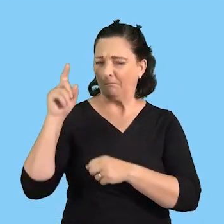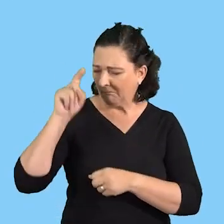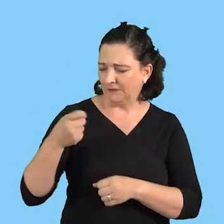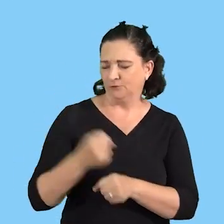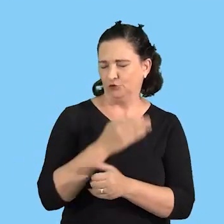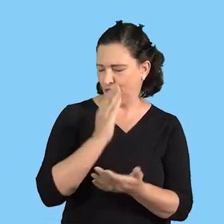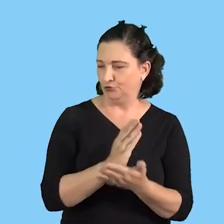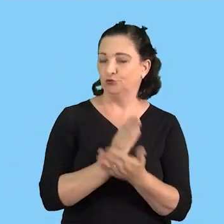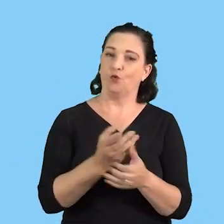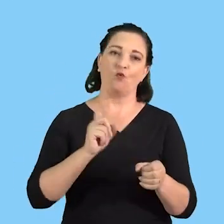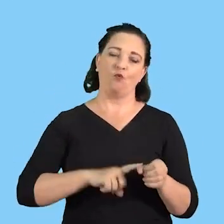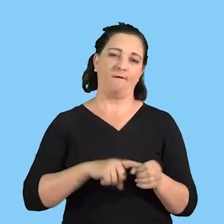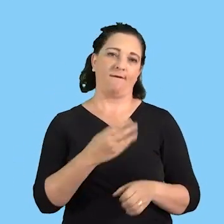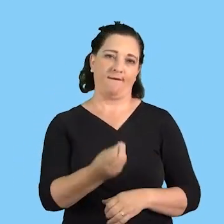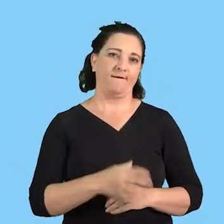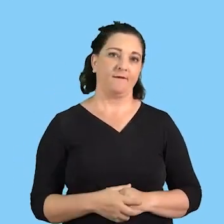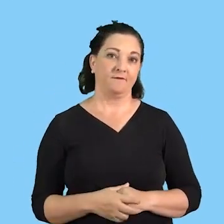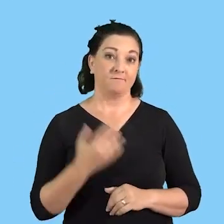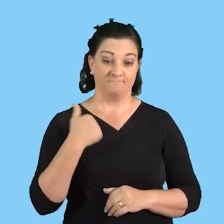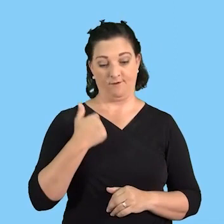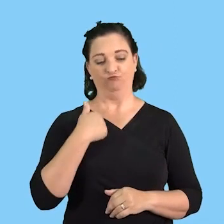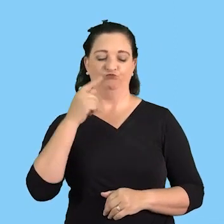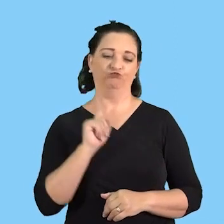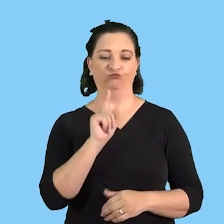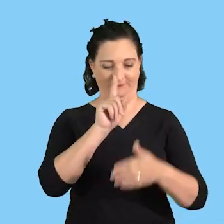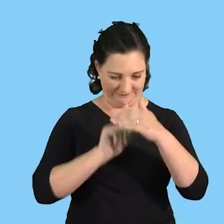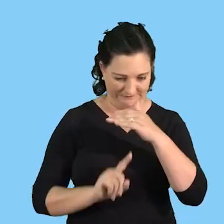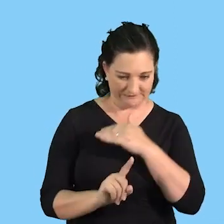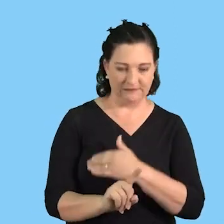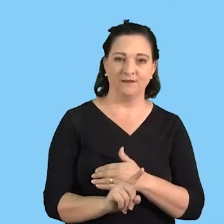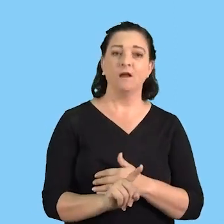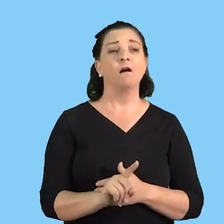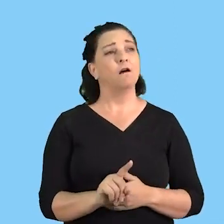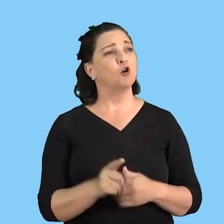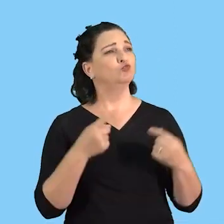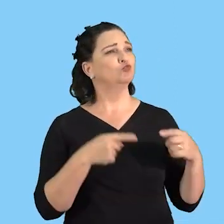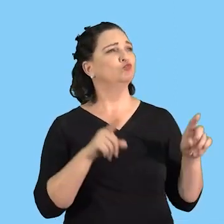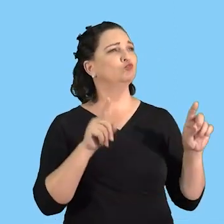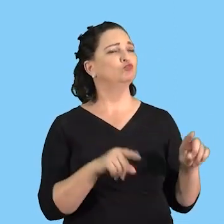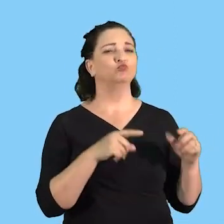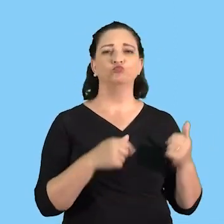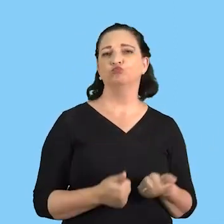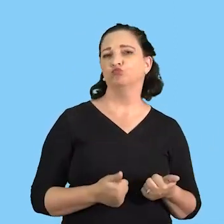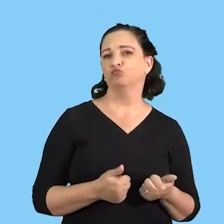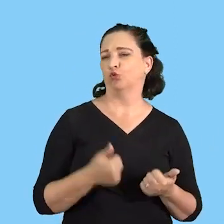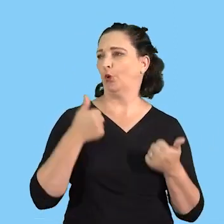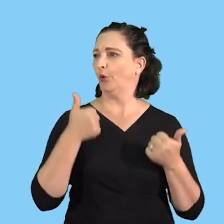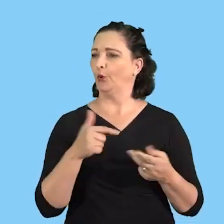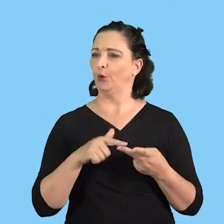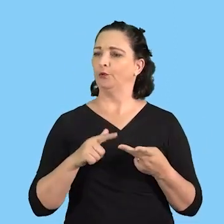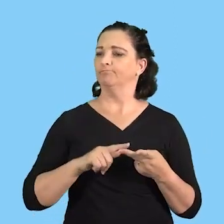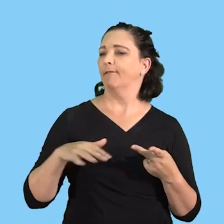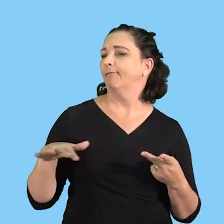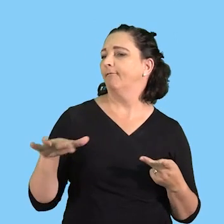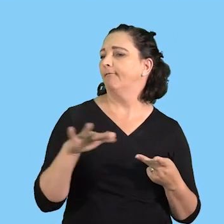quality. When I enter that restaurant, there must be at least nice music that is playing. The environment